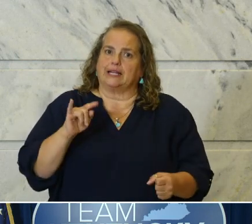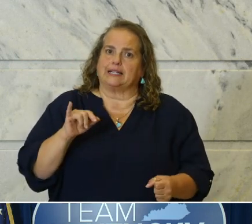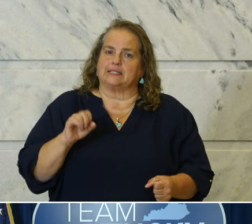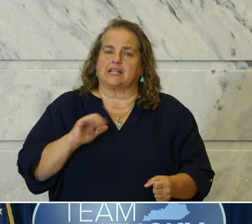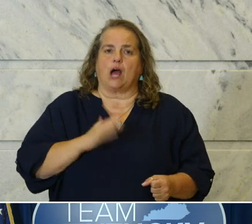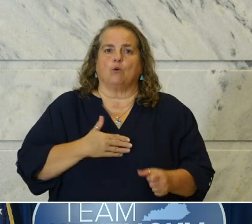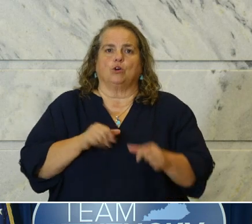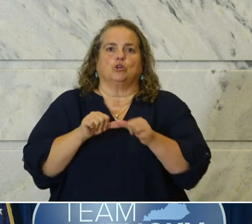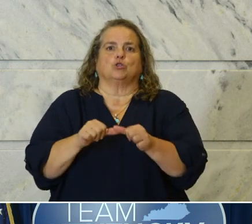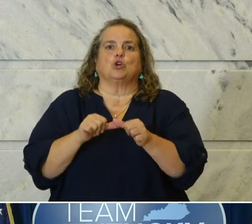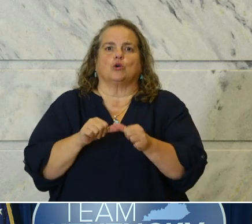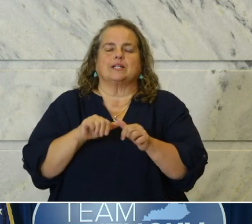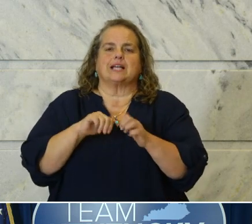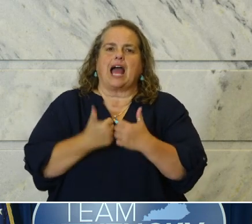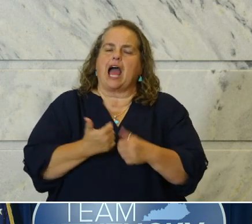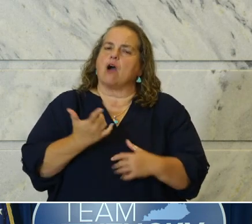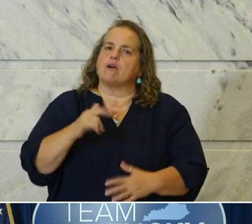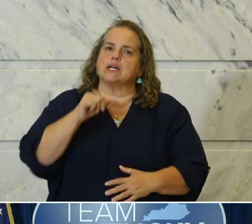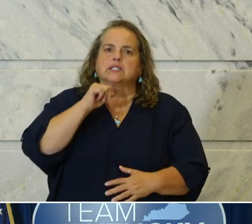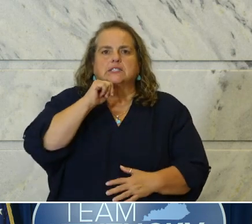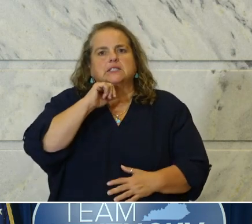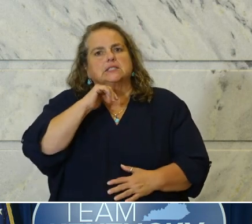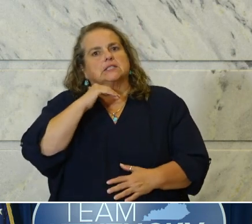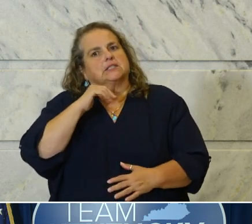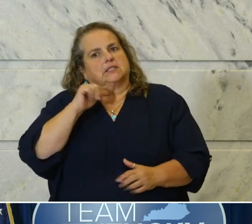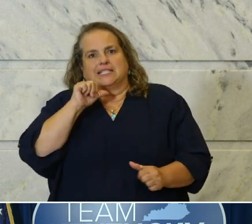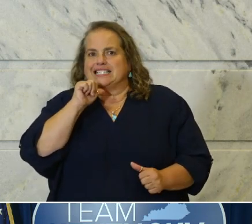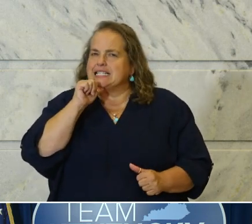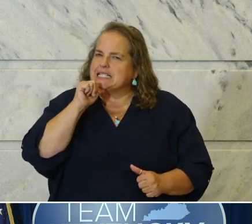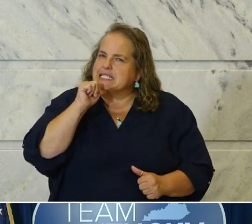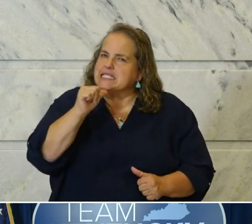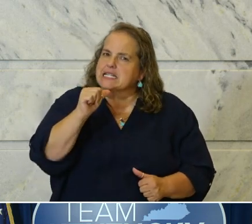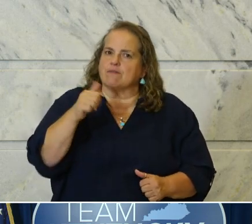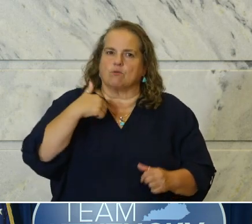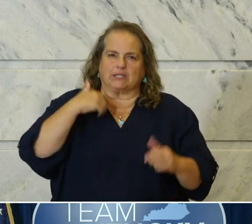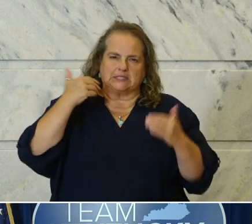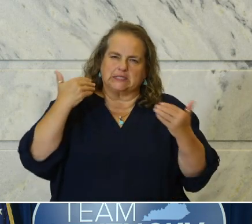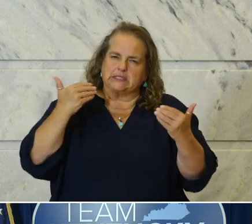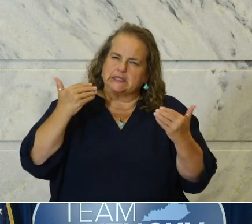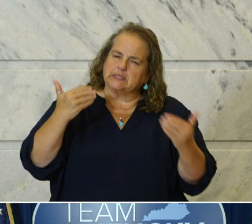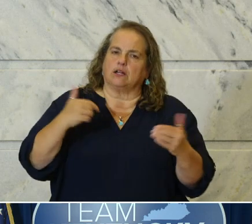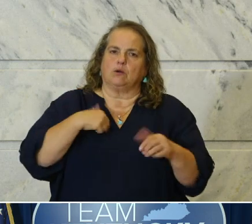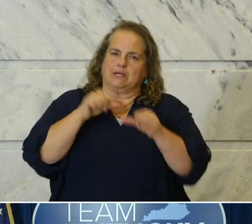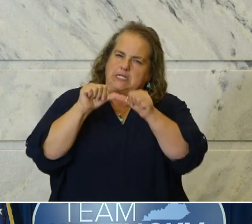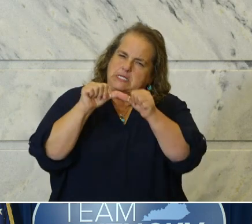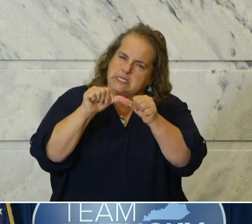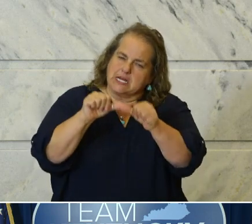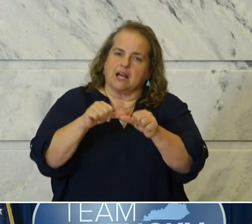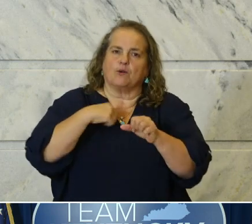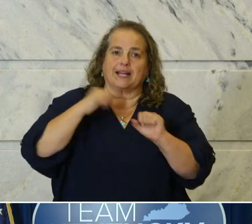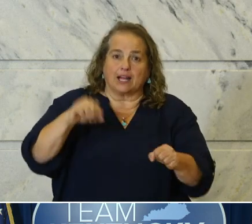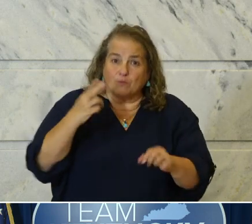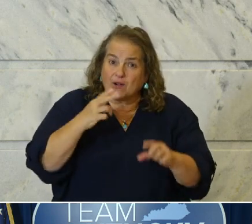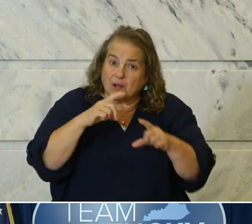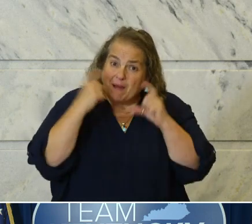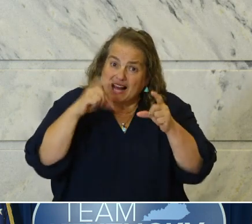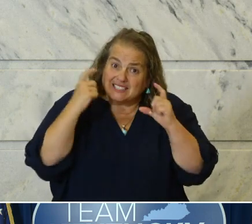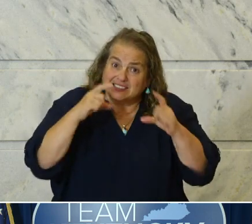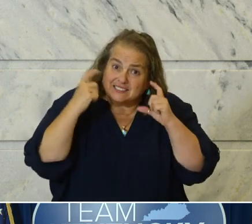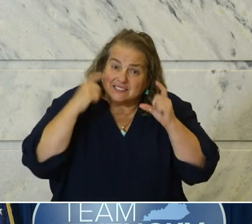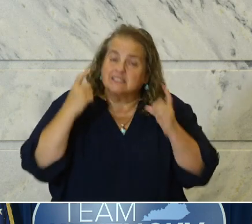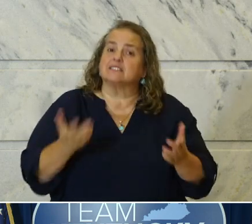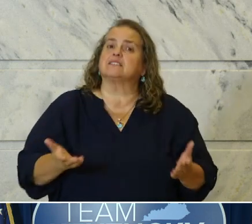endurance? How tenacious are we? Are we willing to fight this thing for as long as it takes? And there have